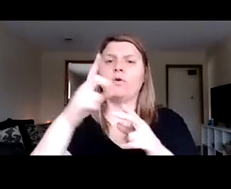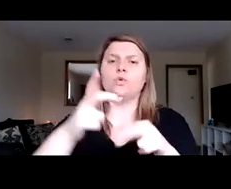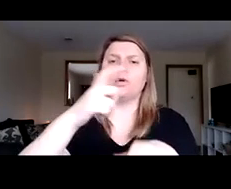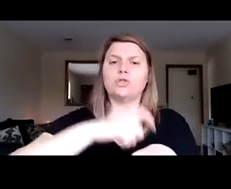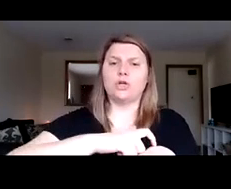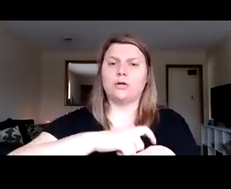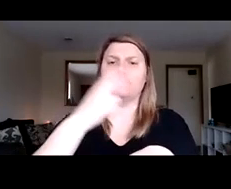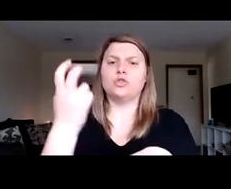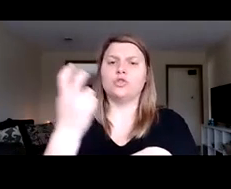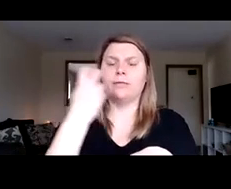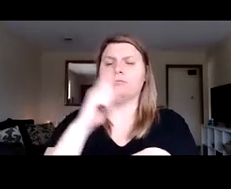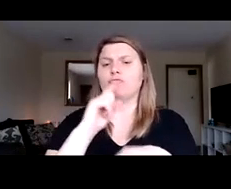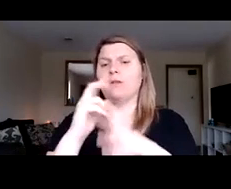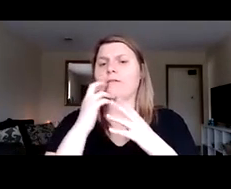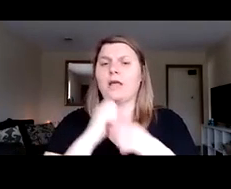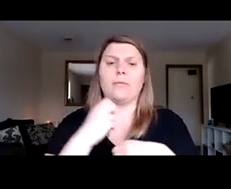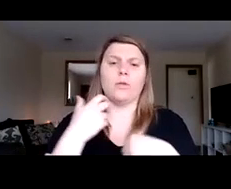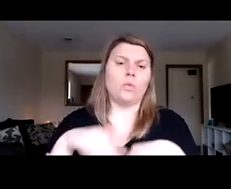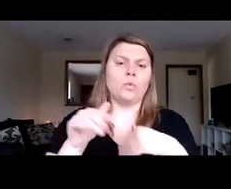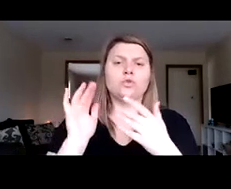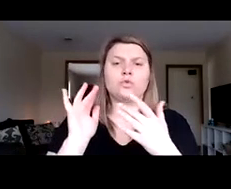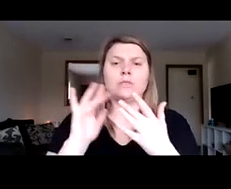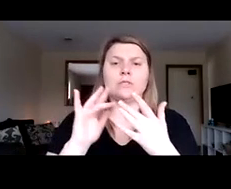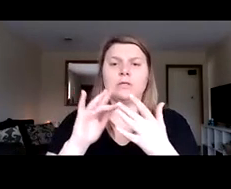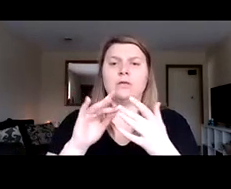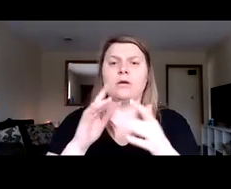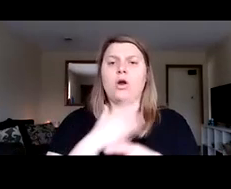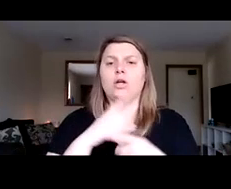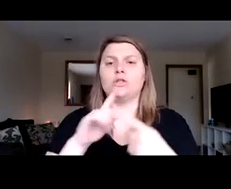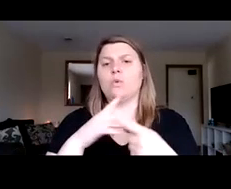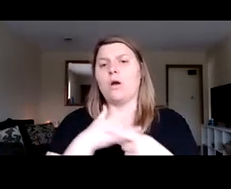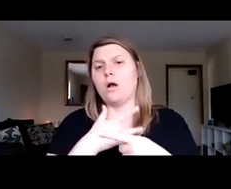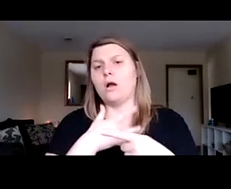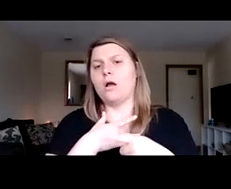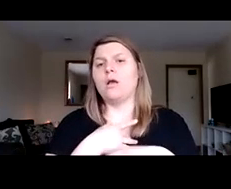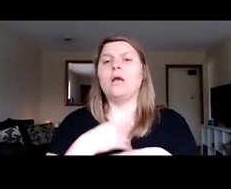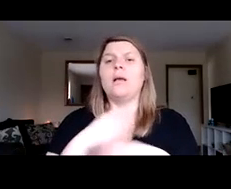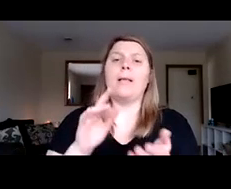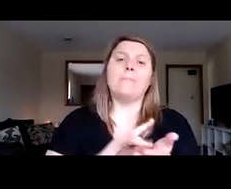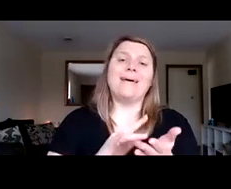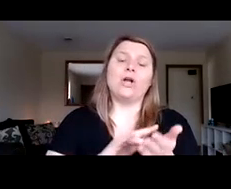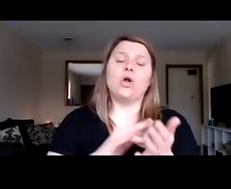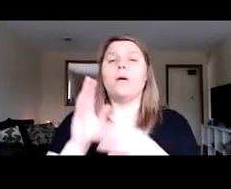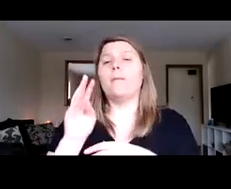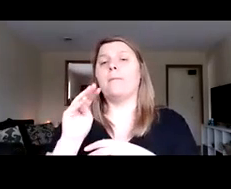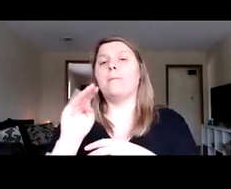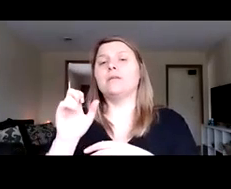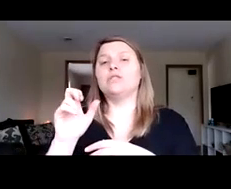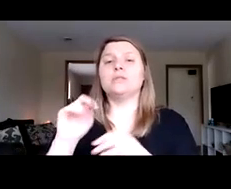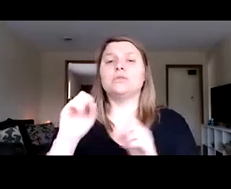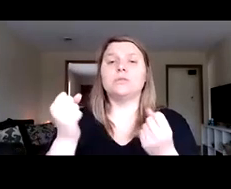trips, is incredibly valuable. So I mean, reaching out to like Heart to Heart or Medical Mission Society, reaching out